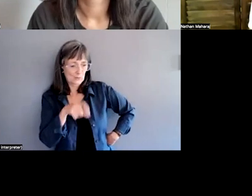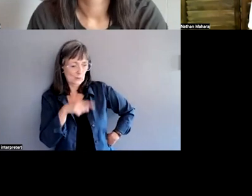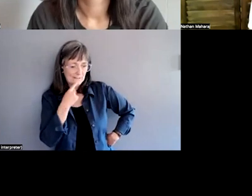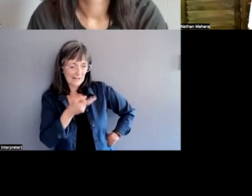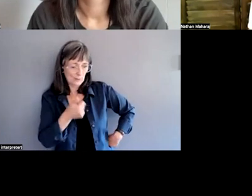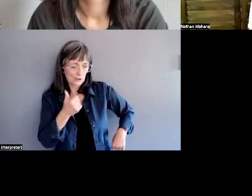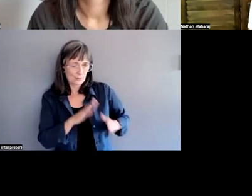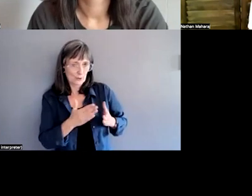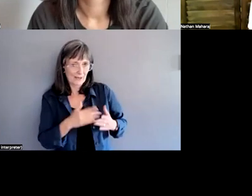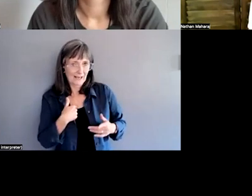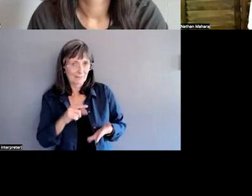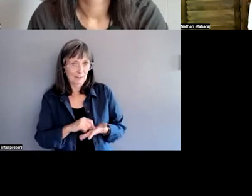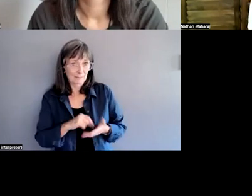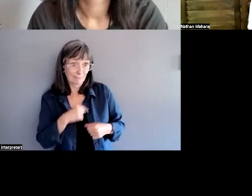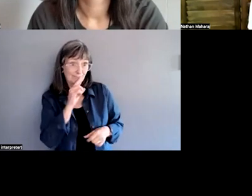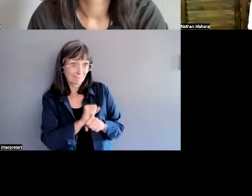I am.